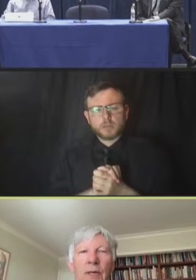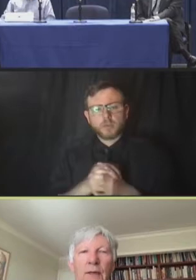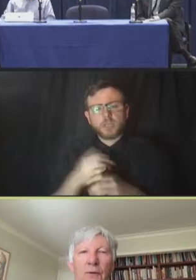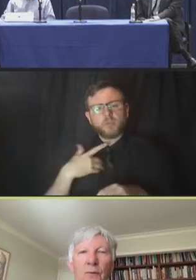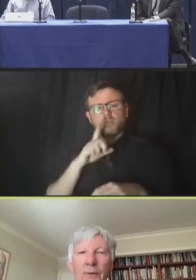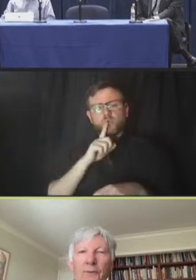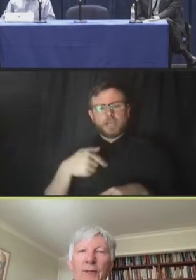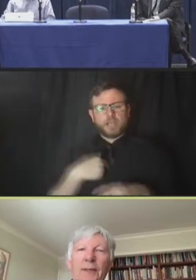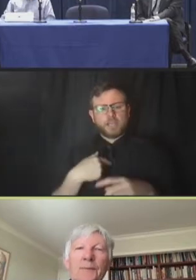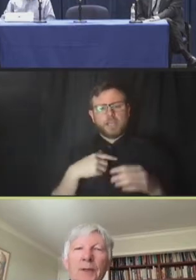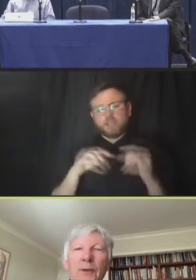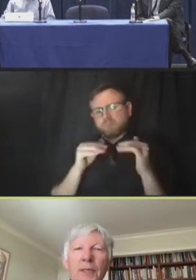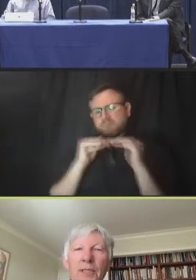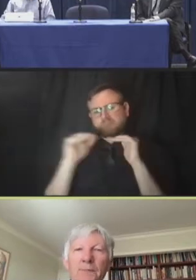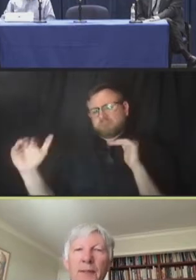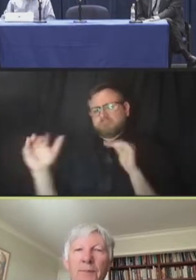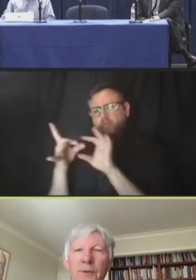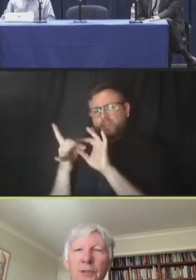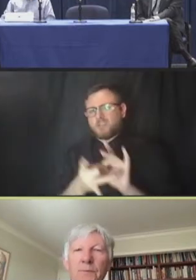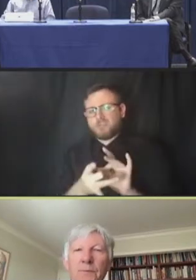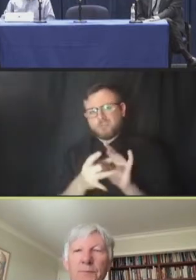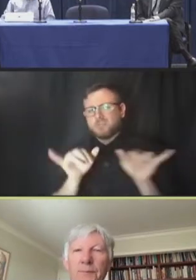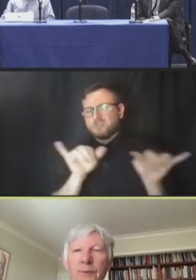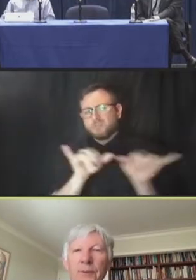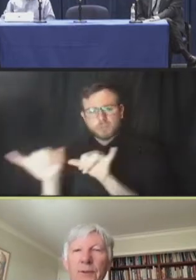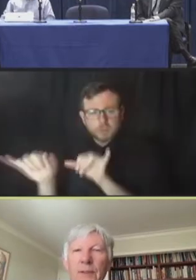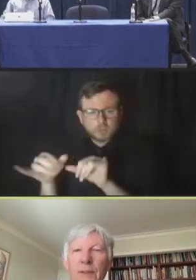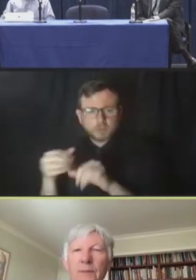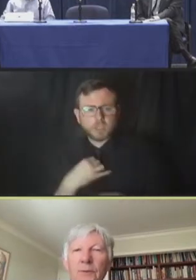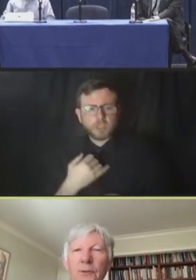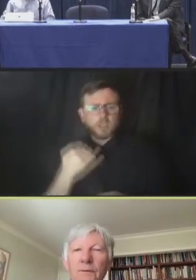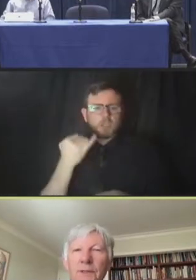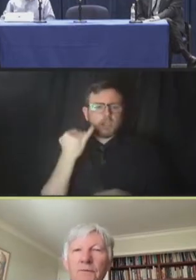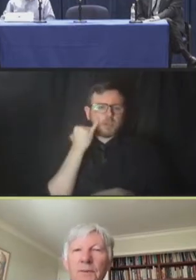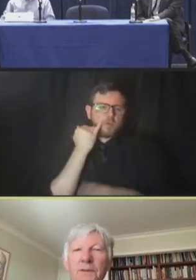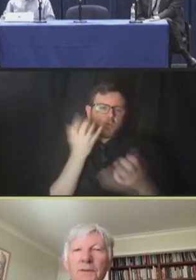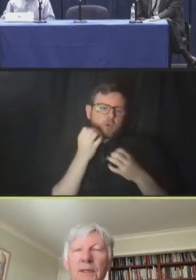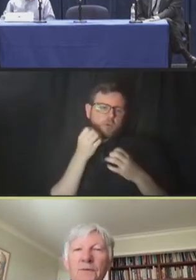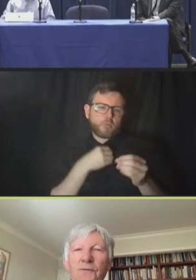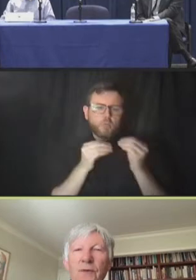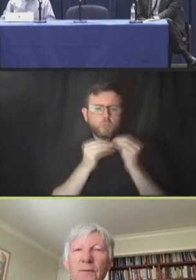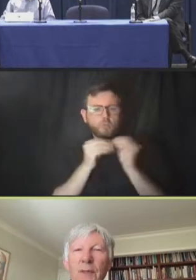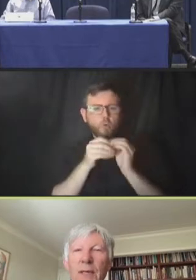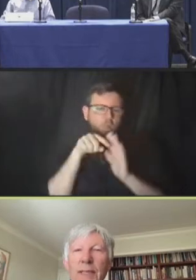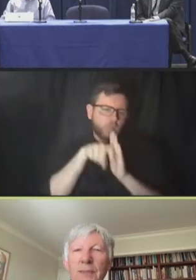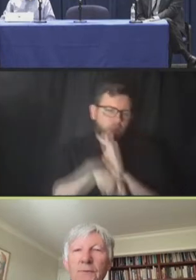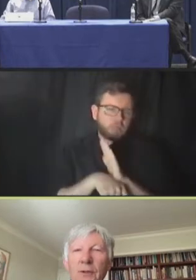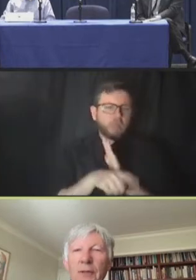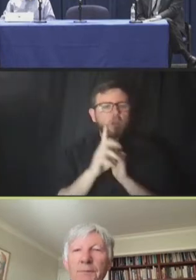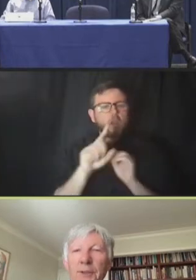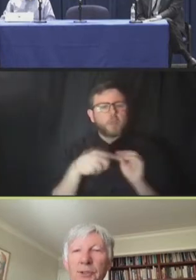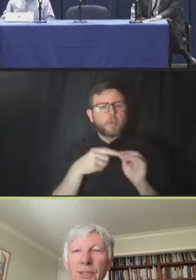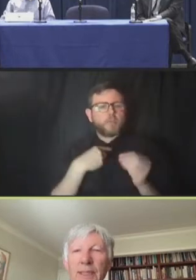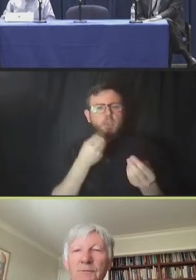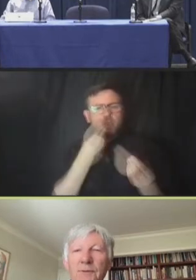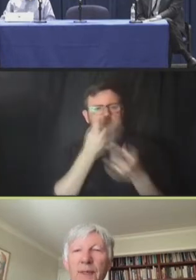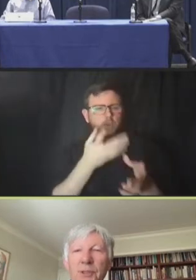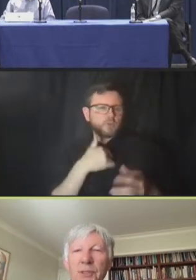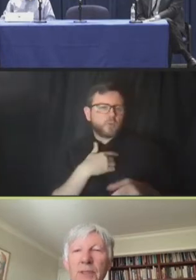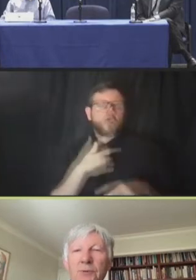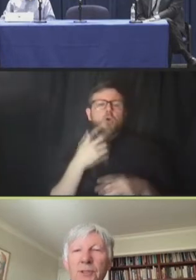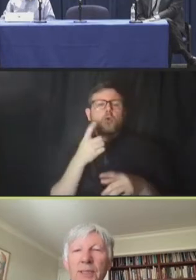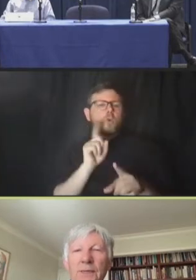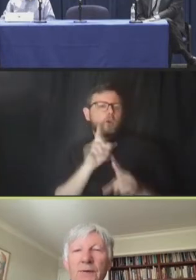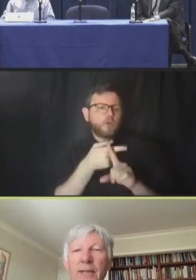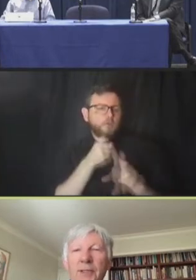So if you want to look at these papers, the paper that most of this information comes from, I did with Arnie Milstein. It was published